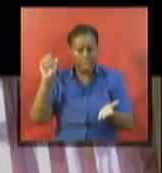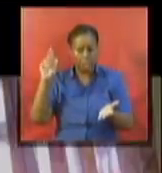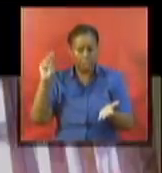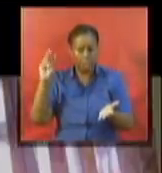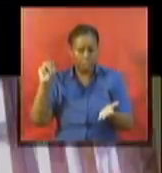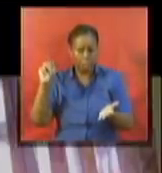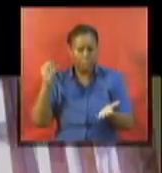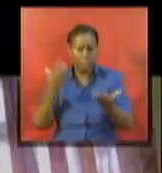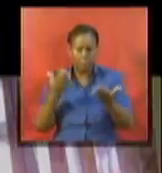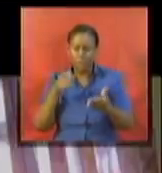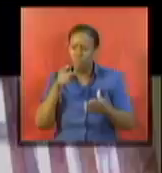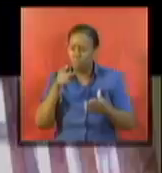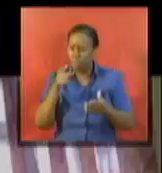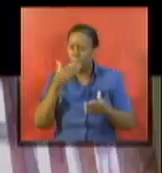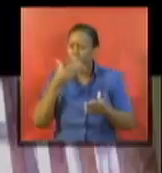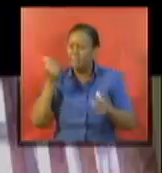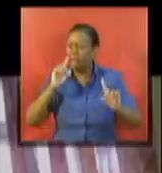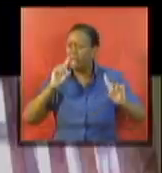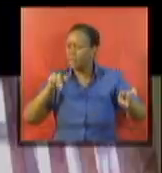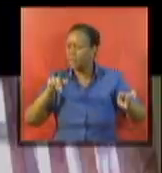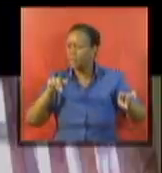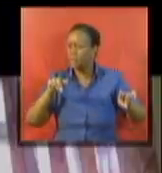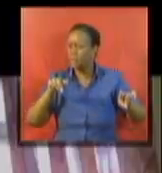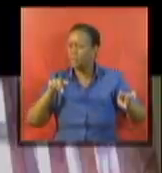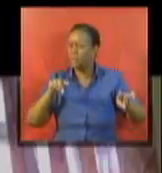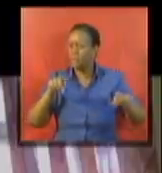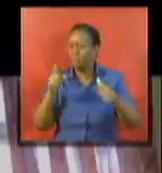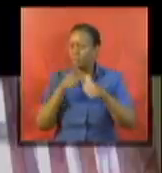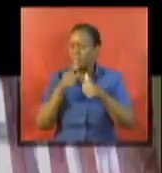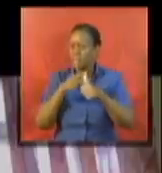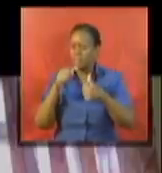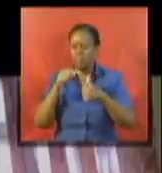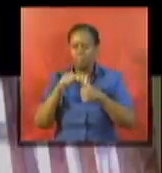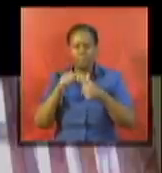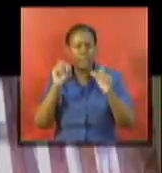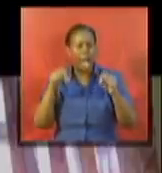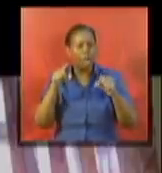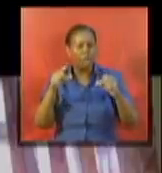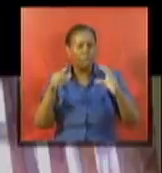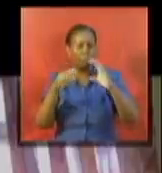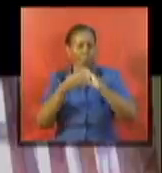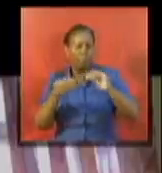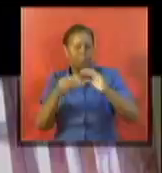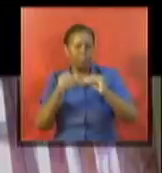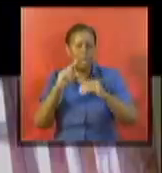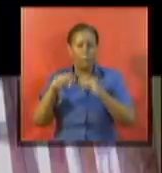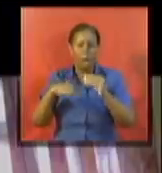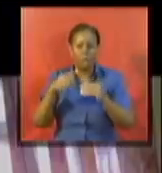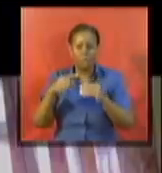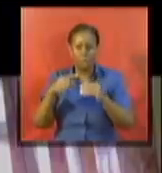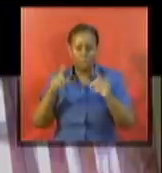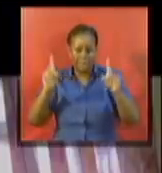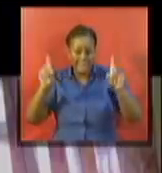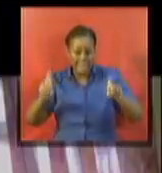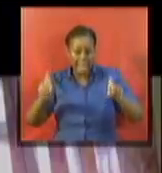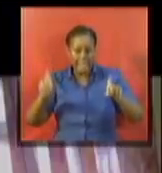questions. First of all, I want you to speak specifically to the issue of testing capacity in Tobago. Now, last week